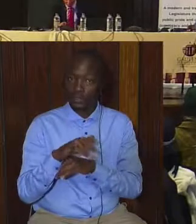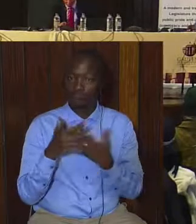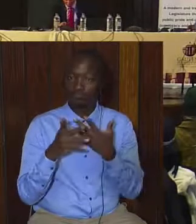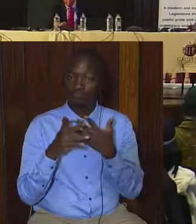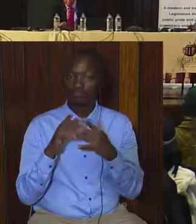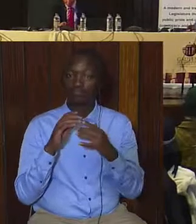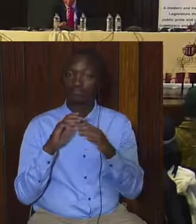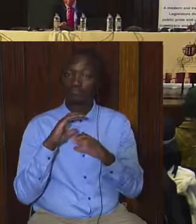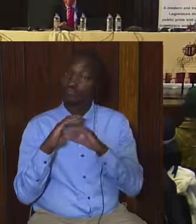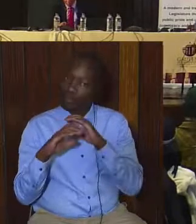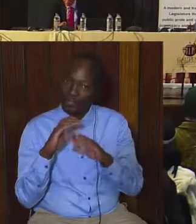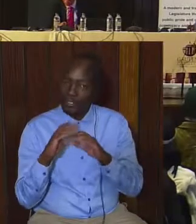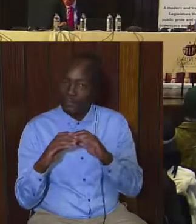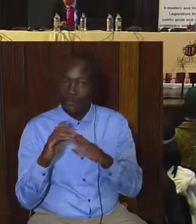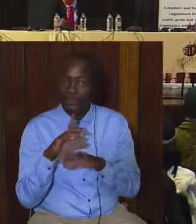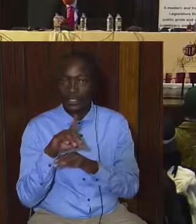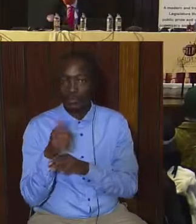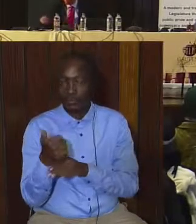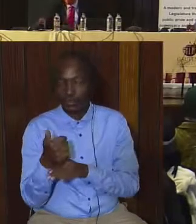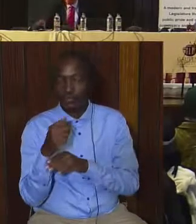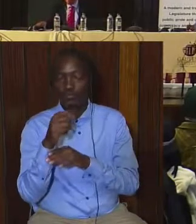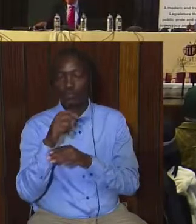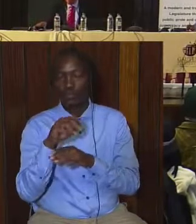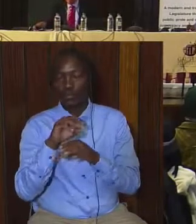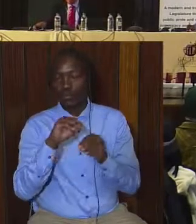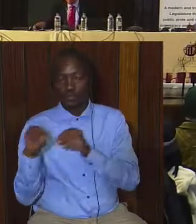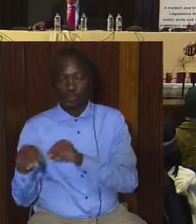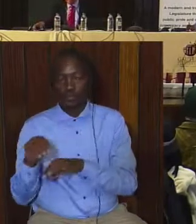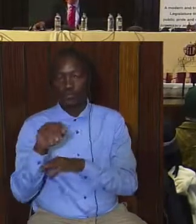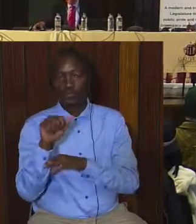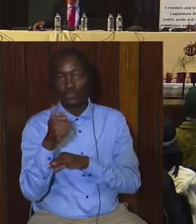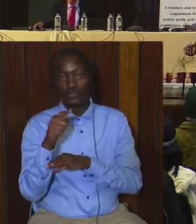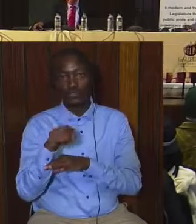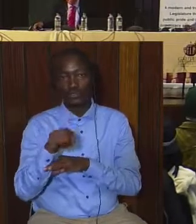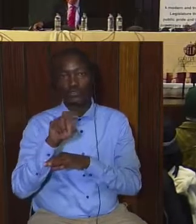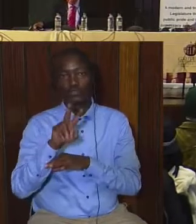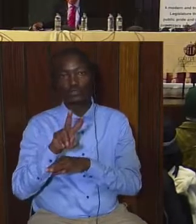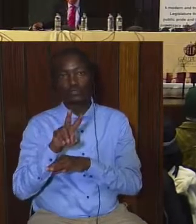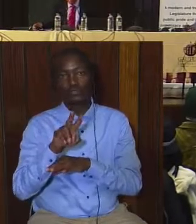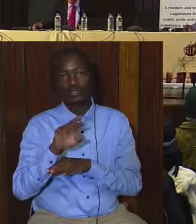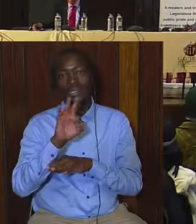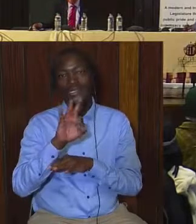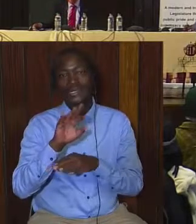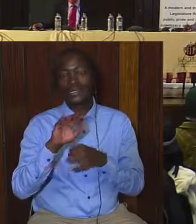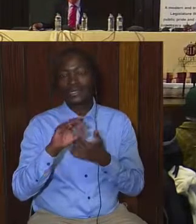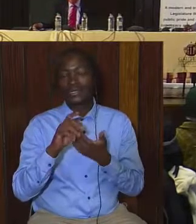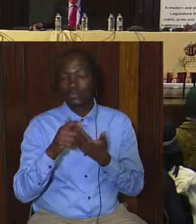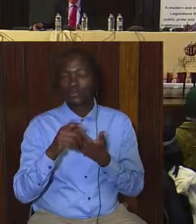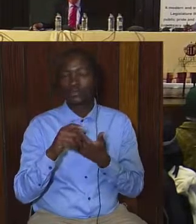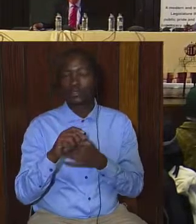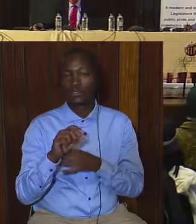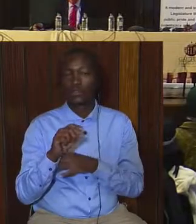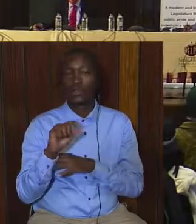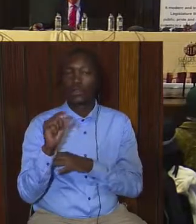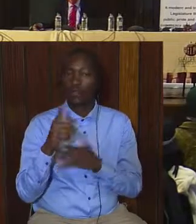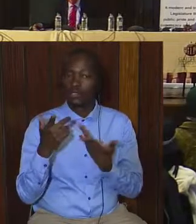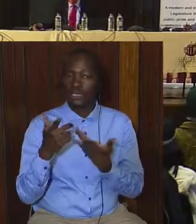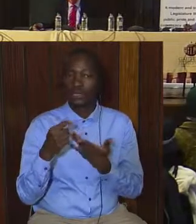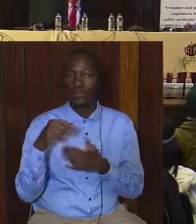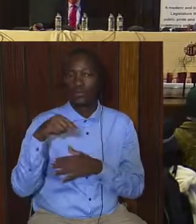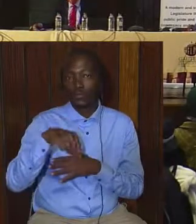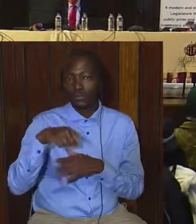interaction, we'll move to 6.2, which is dealing with the third quarter report, and you would then obviously call up your